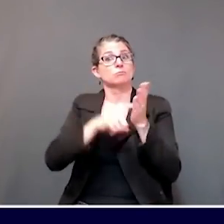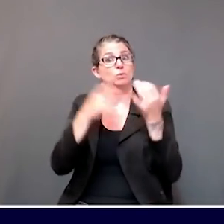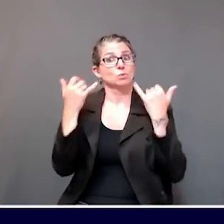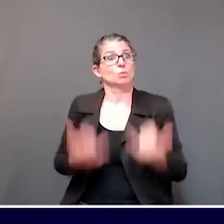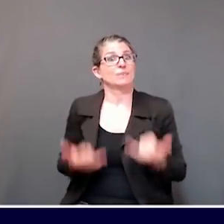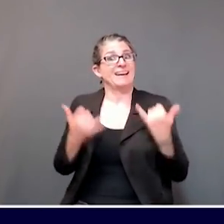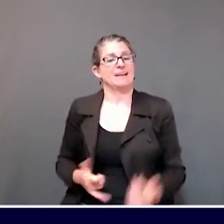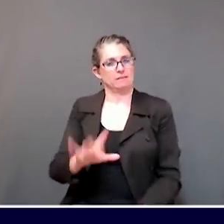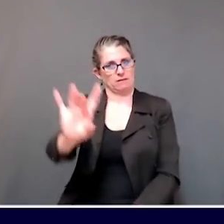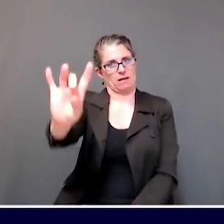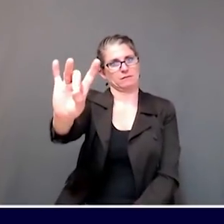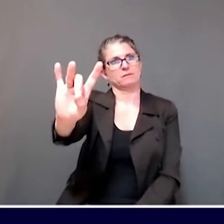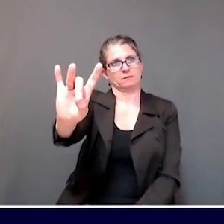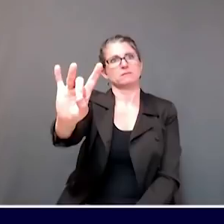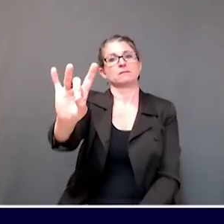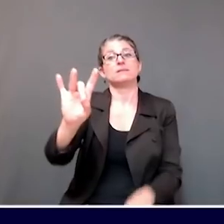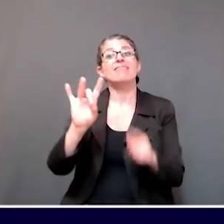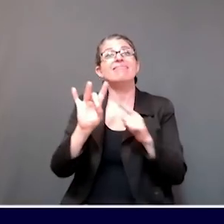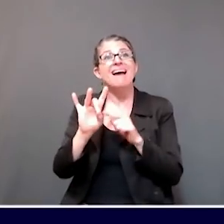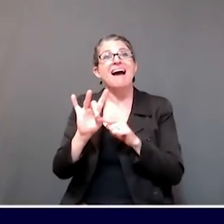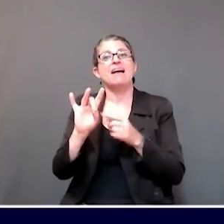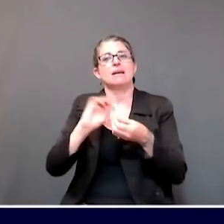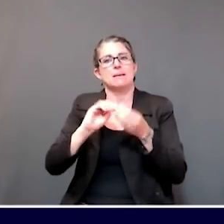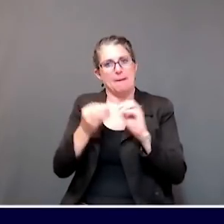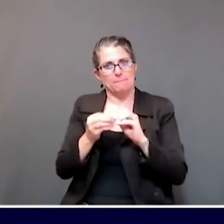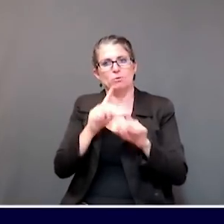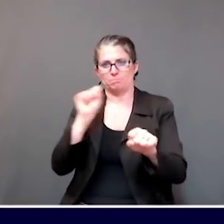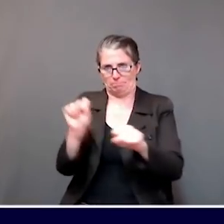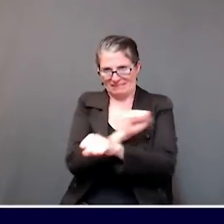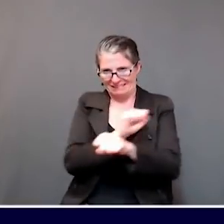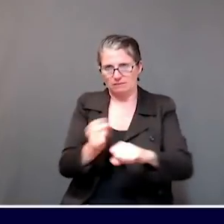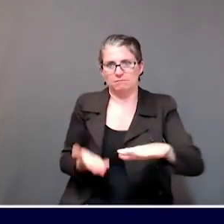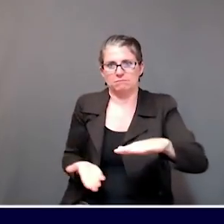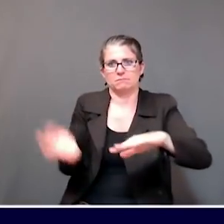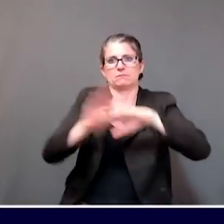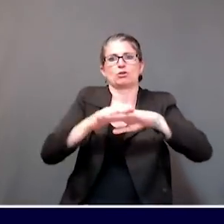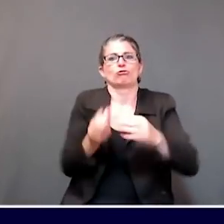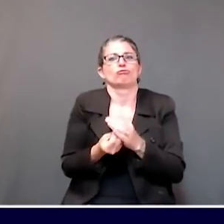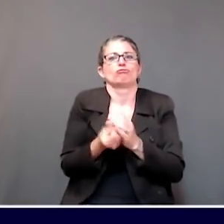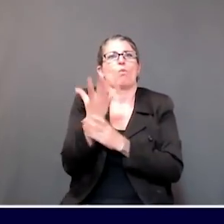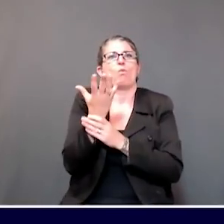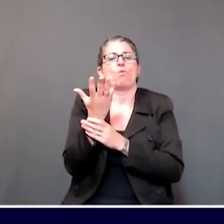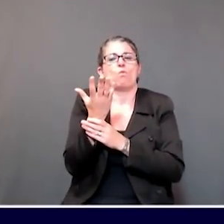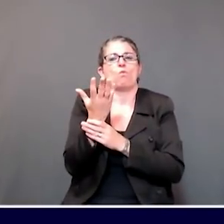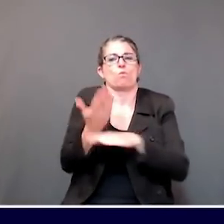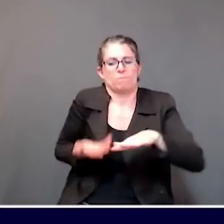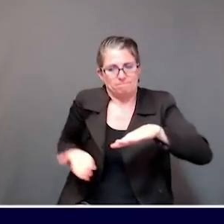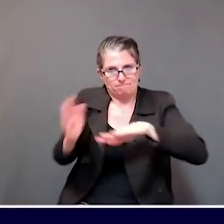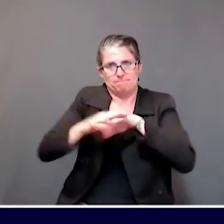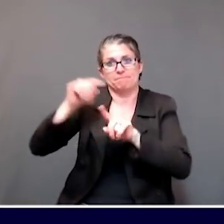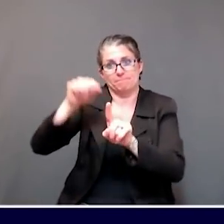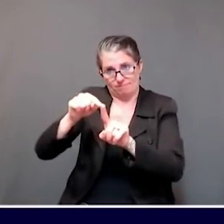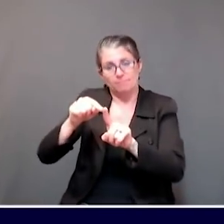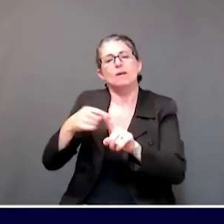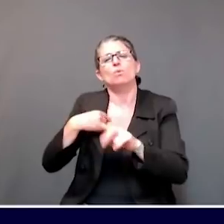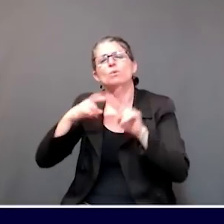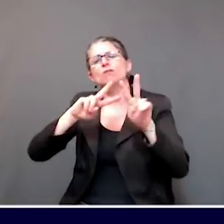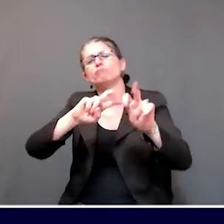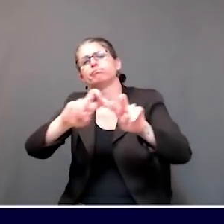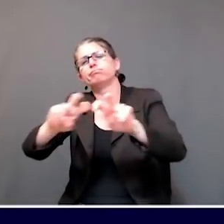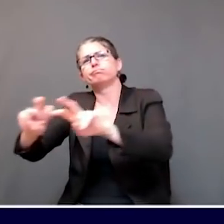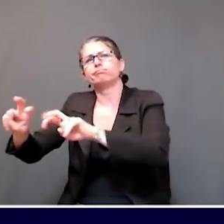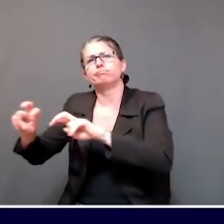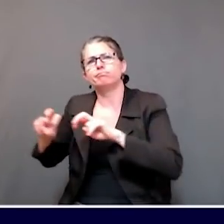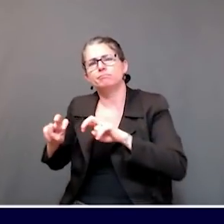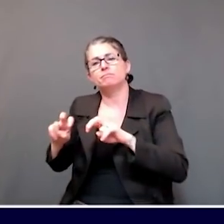of the cases that got reported to Maine CDC actually got diagnosed and reported in their lab tests, not yesterday, but 2 days